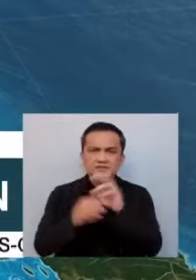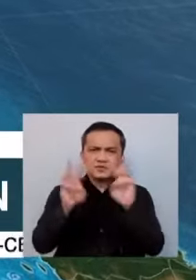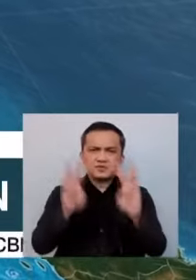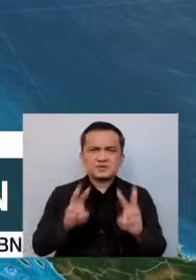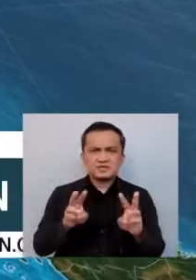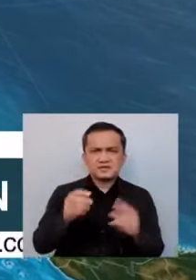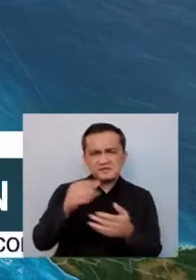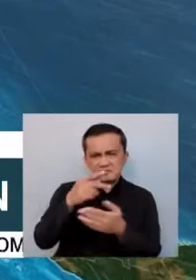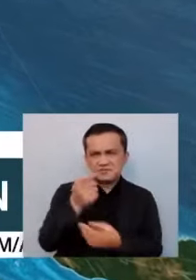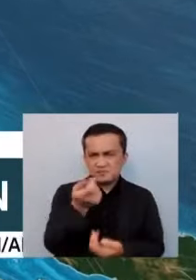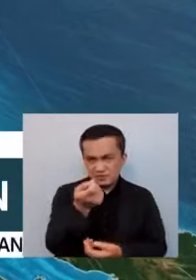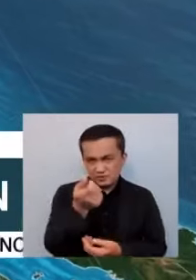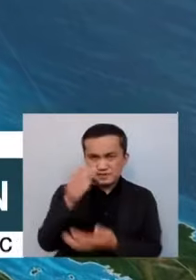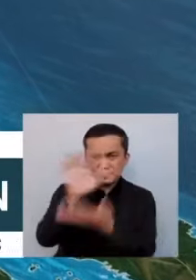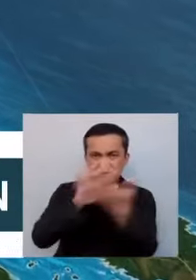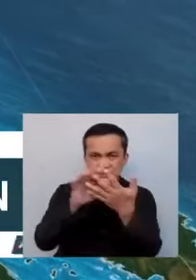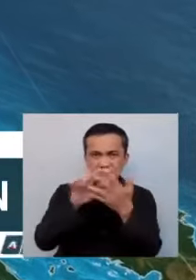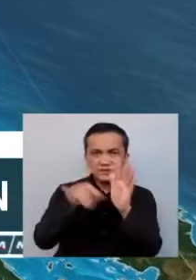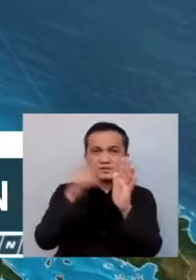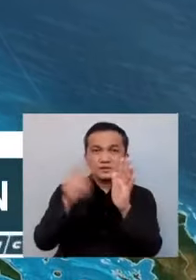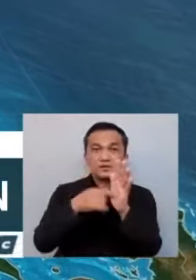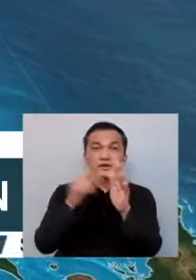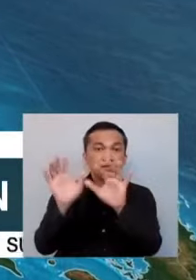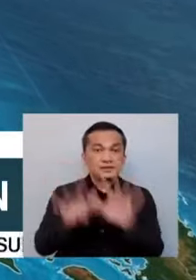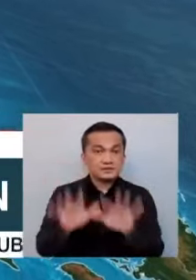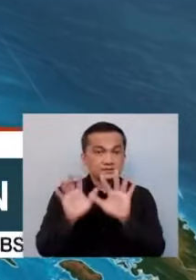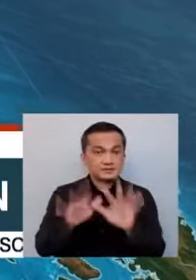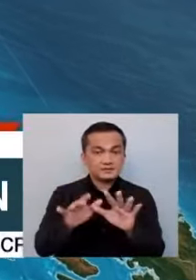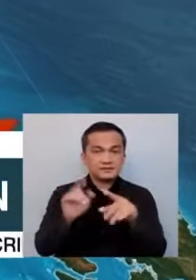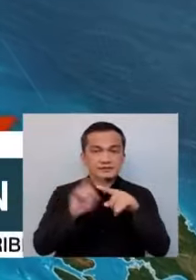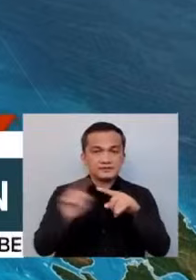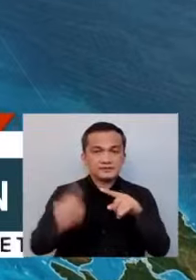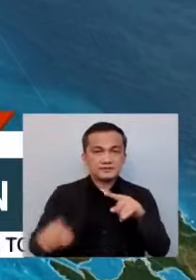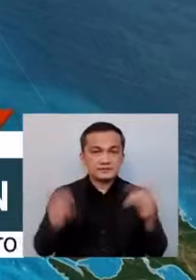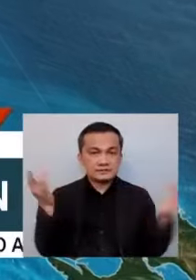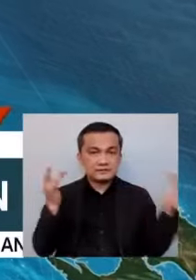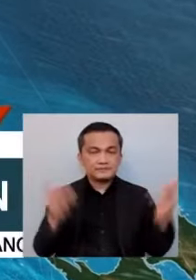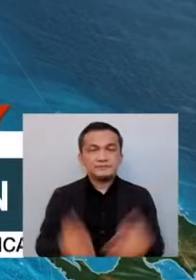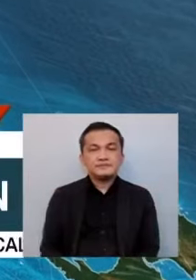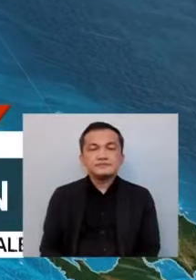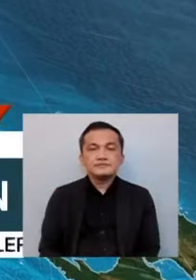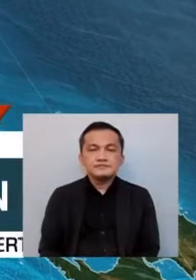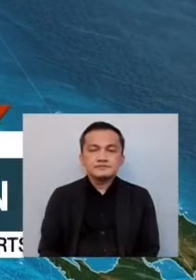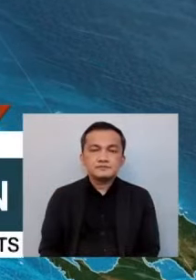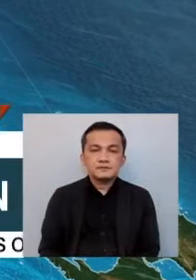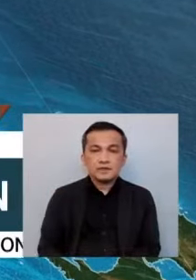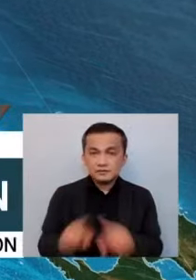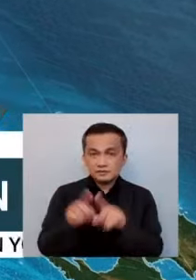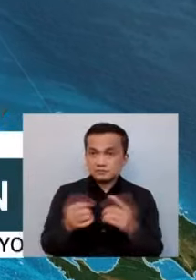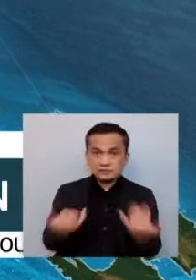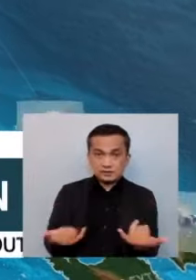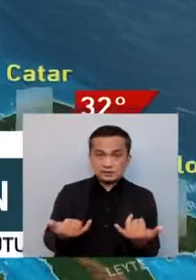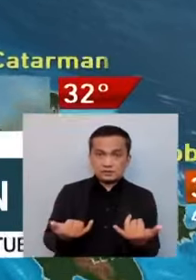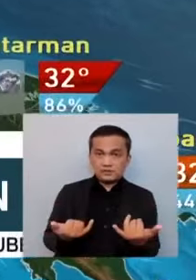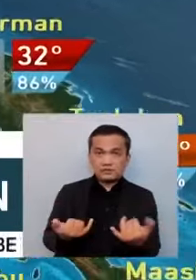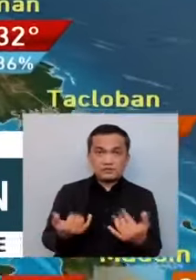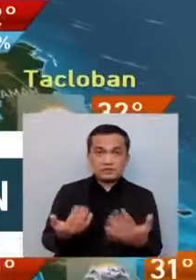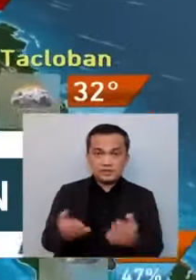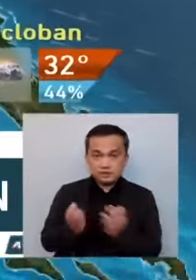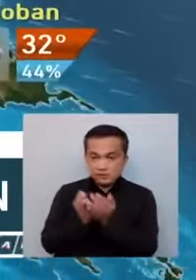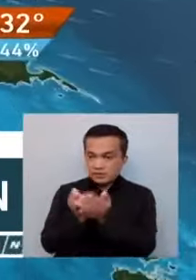to cloudy skies with isolated rain showers and thunderstorms. Also today, we don't have any gale warning raised at